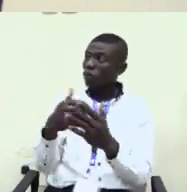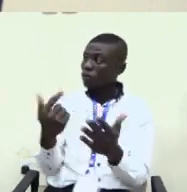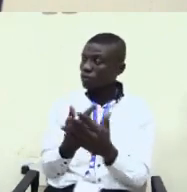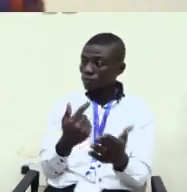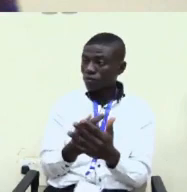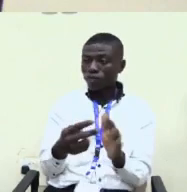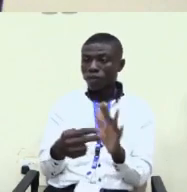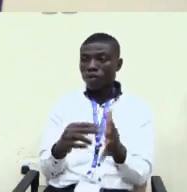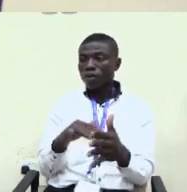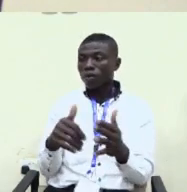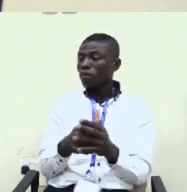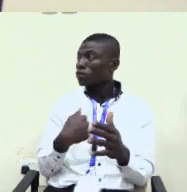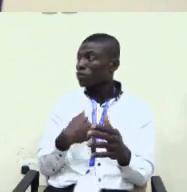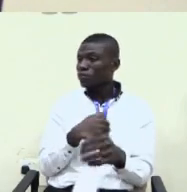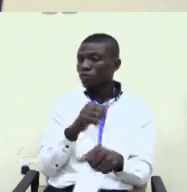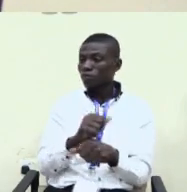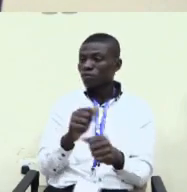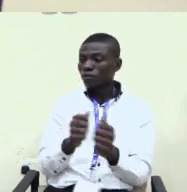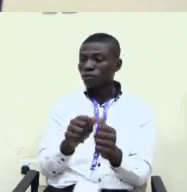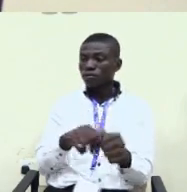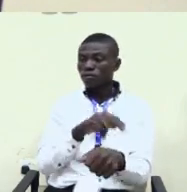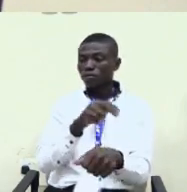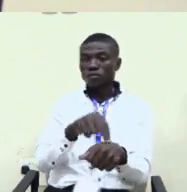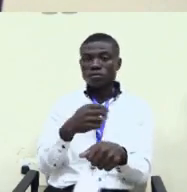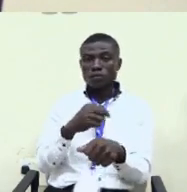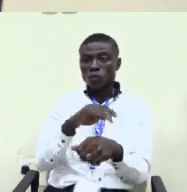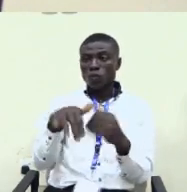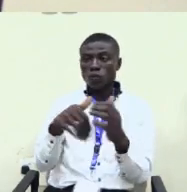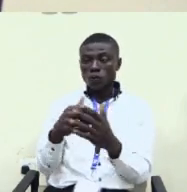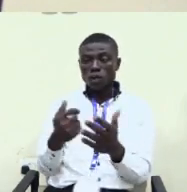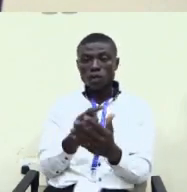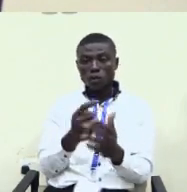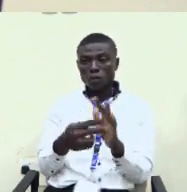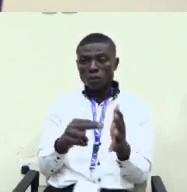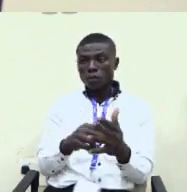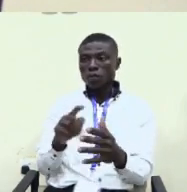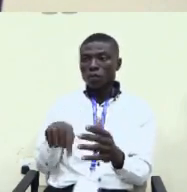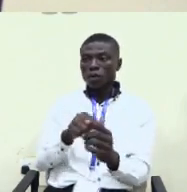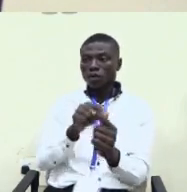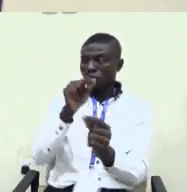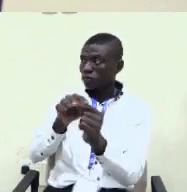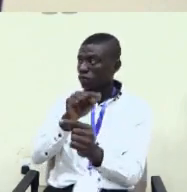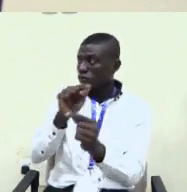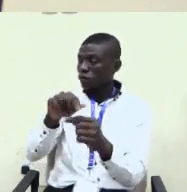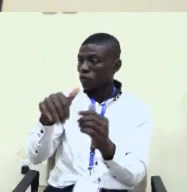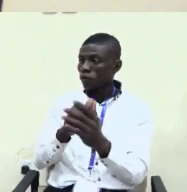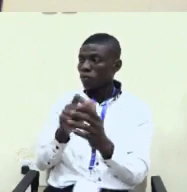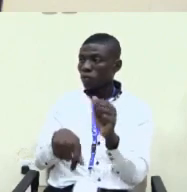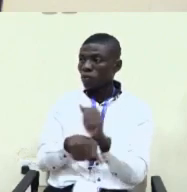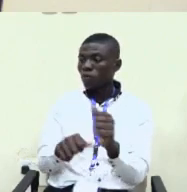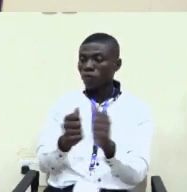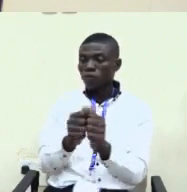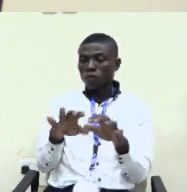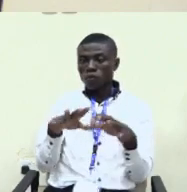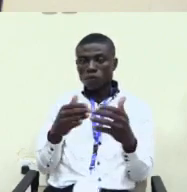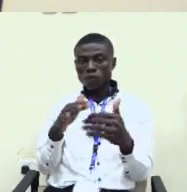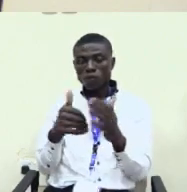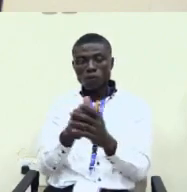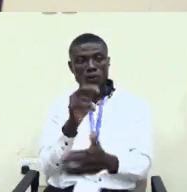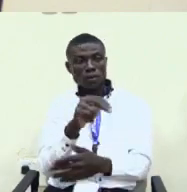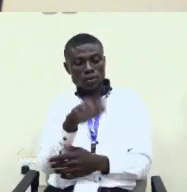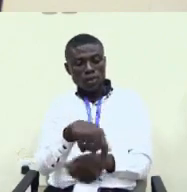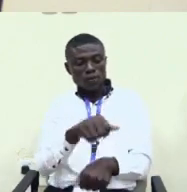we implemented this program nationwide. So you needed to zero down on specific context of communities and then their